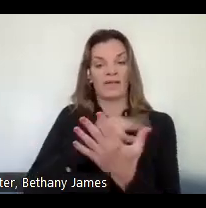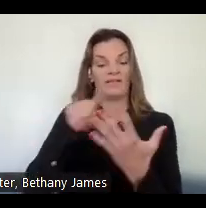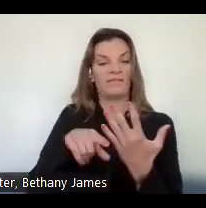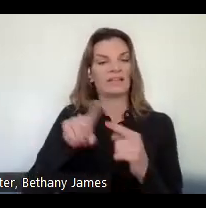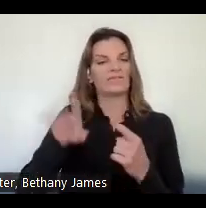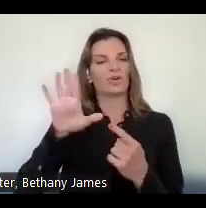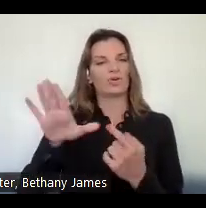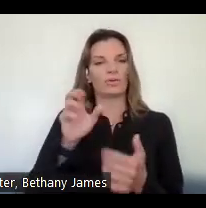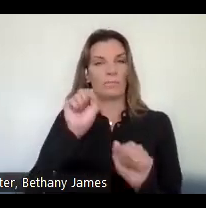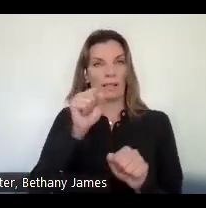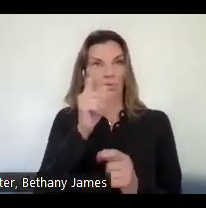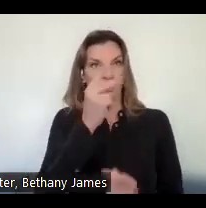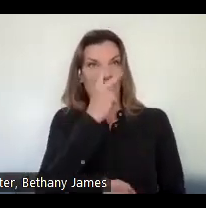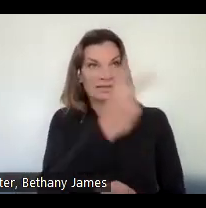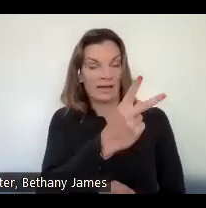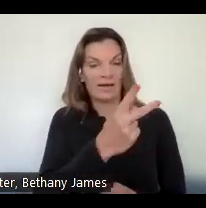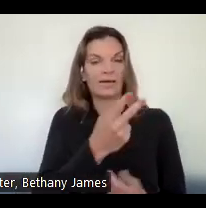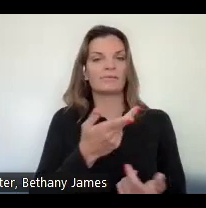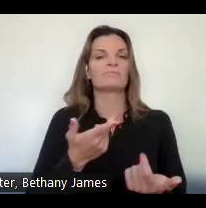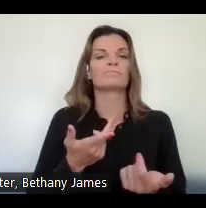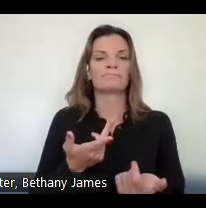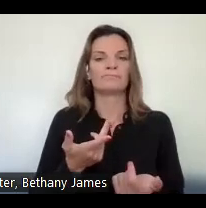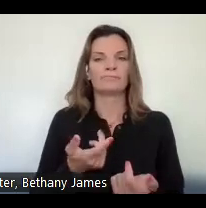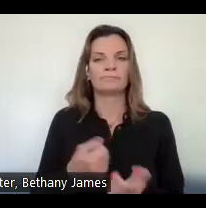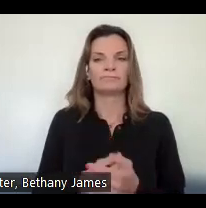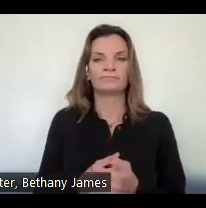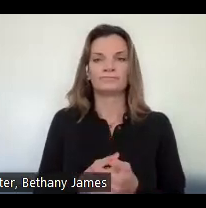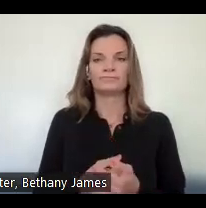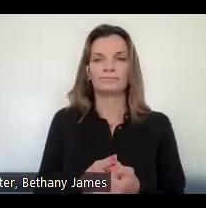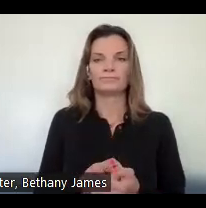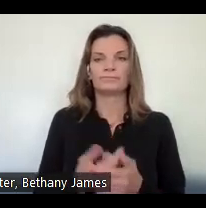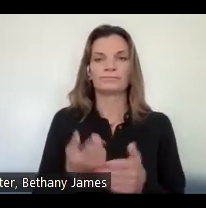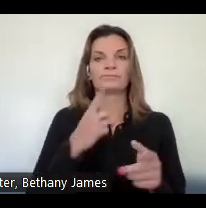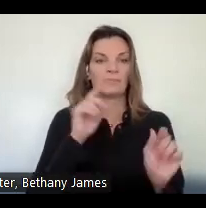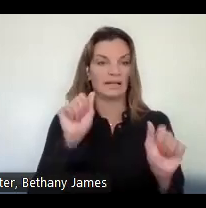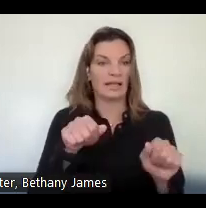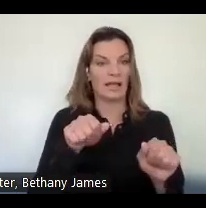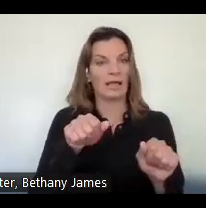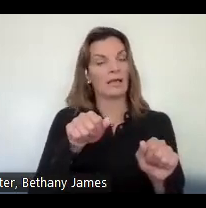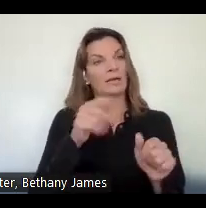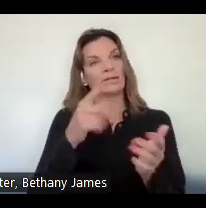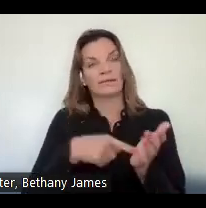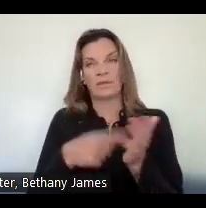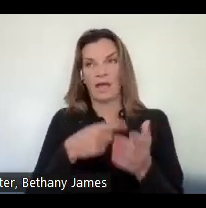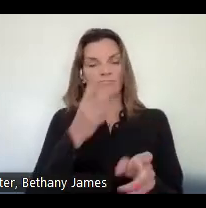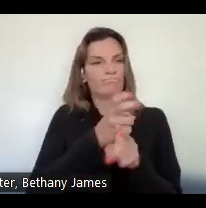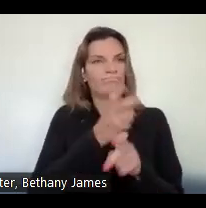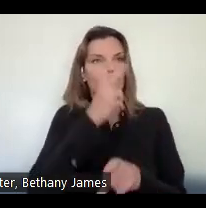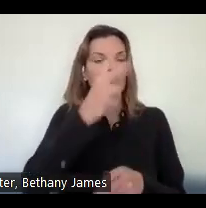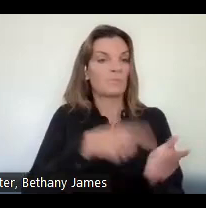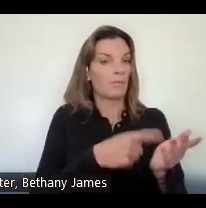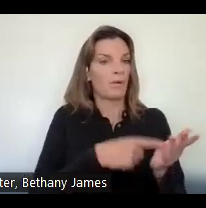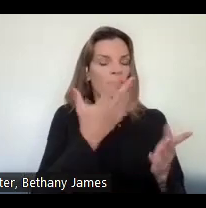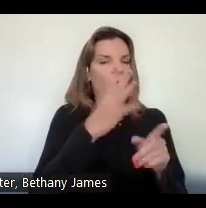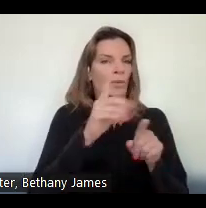of sight can be difficult and be also very acute. Their sense of smell can